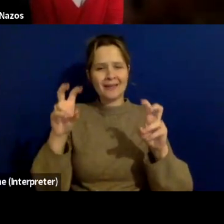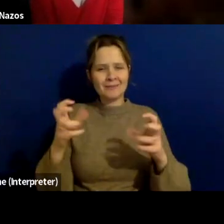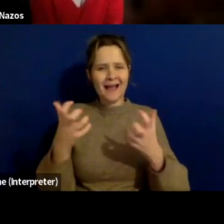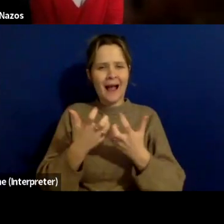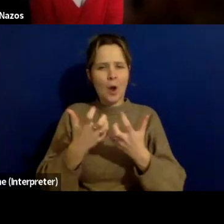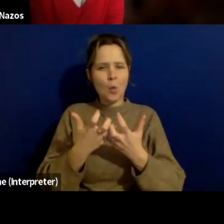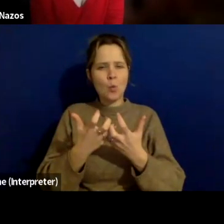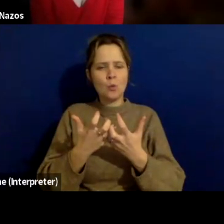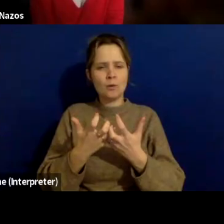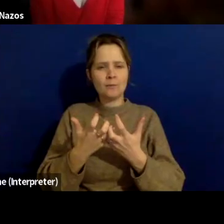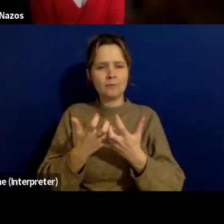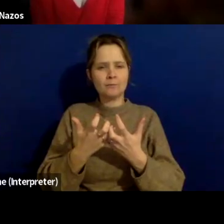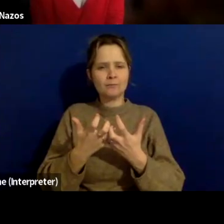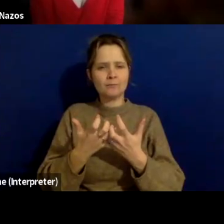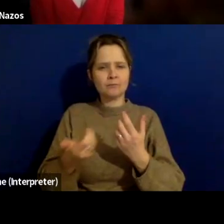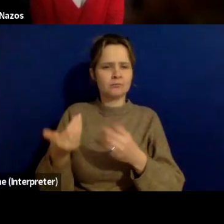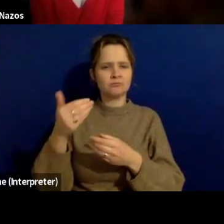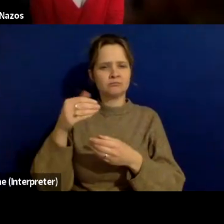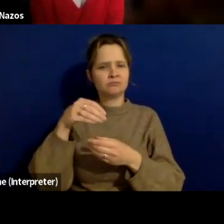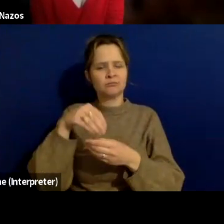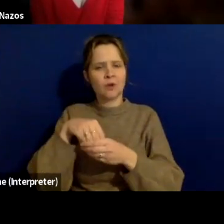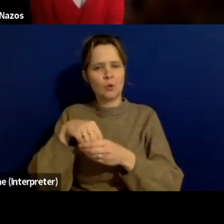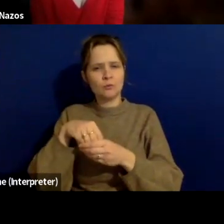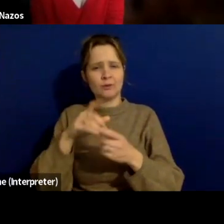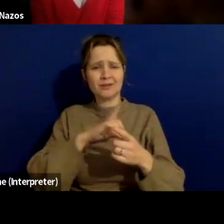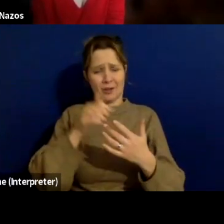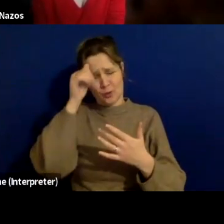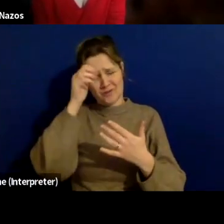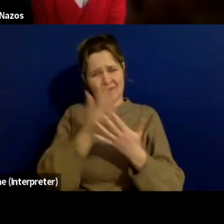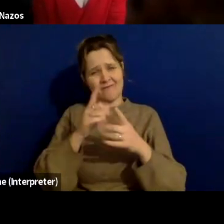rich, sort of varied landscape?